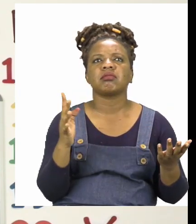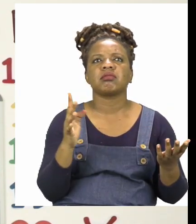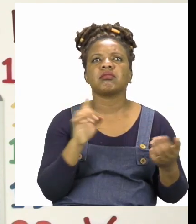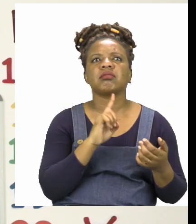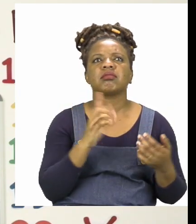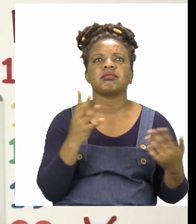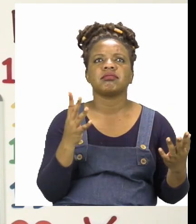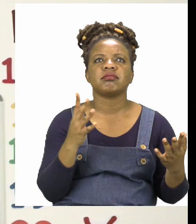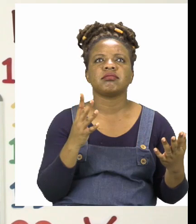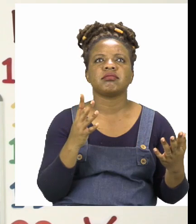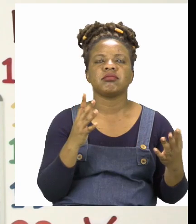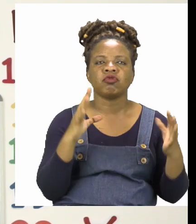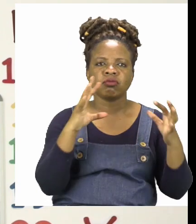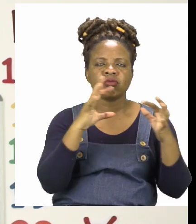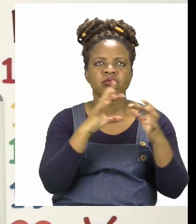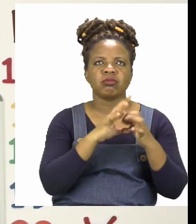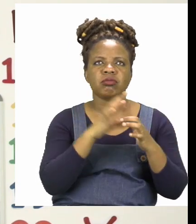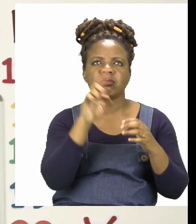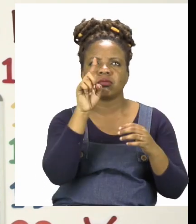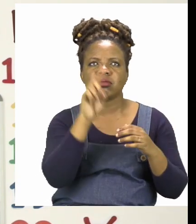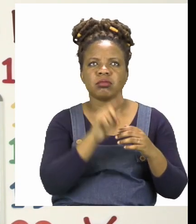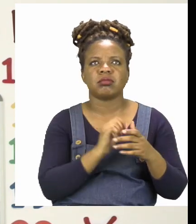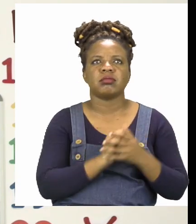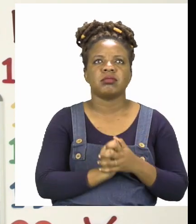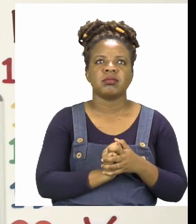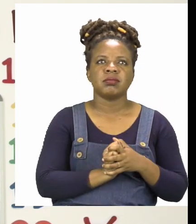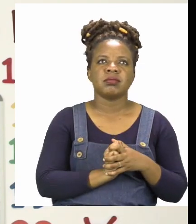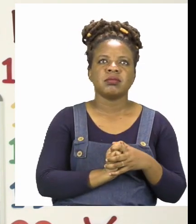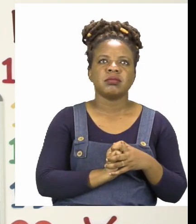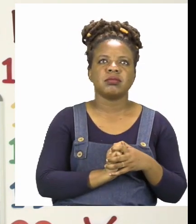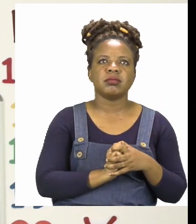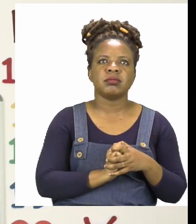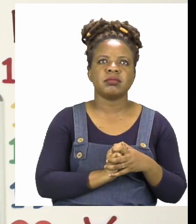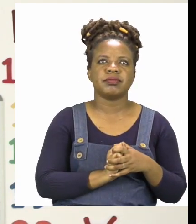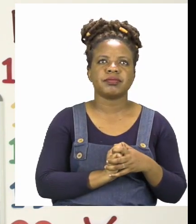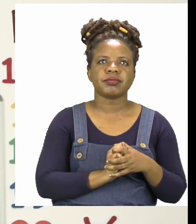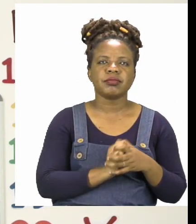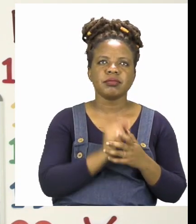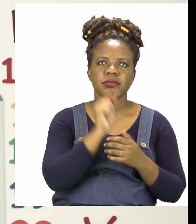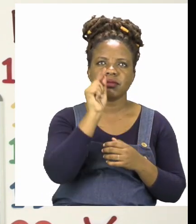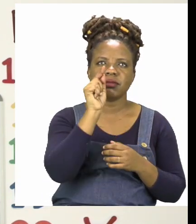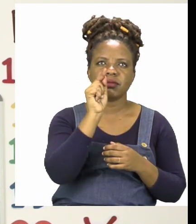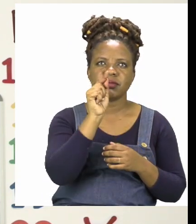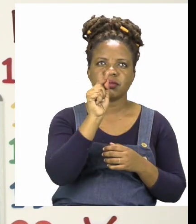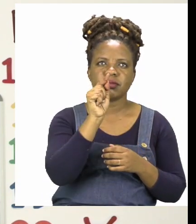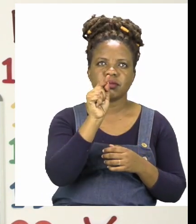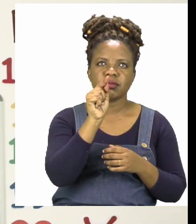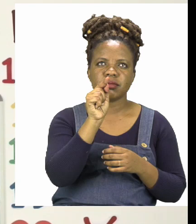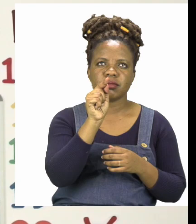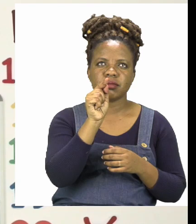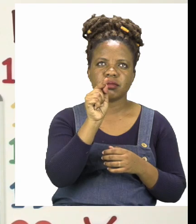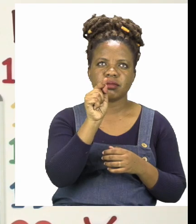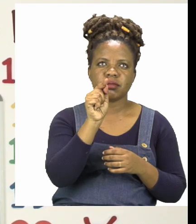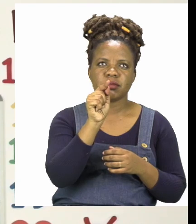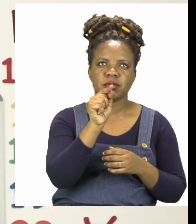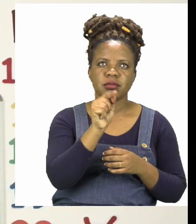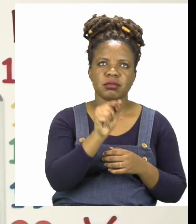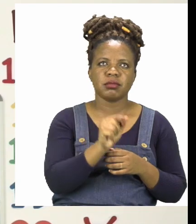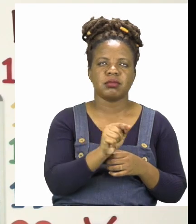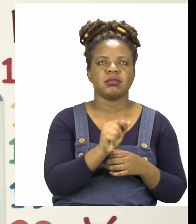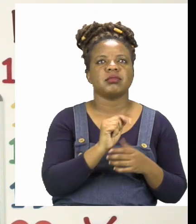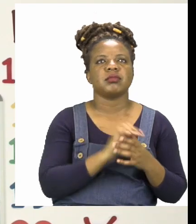11. And the number 11 is right there. So we're going to draw a line from the virus number 7